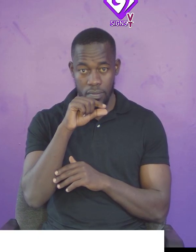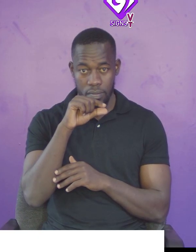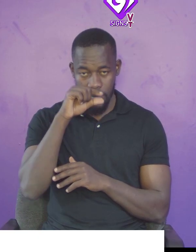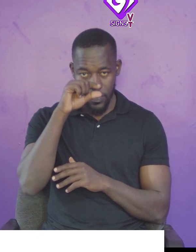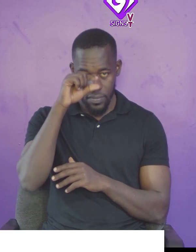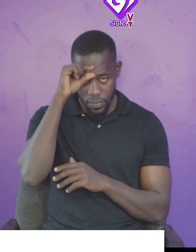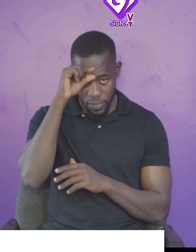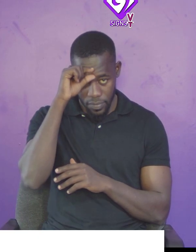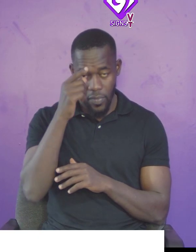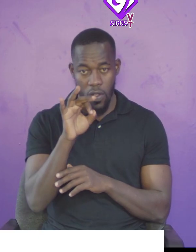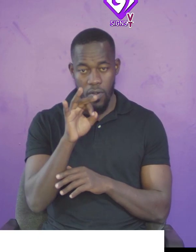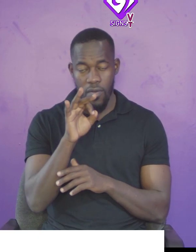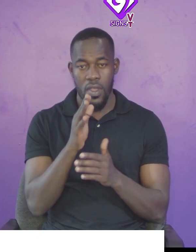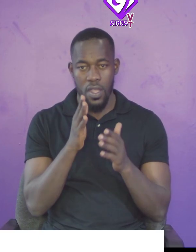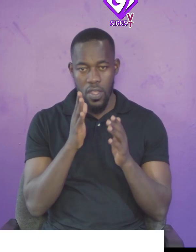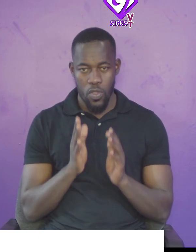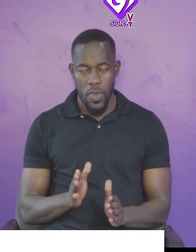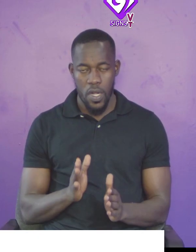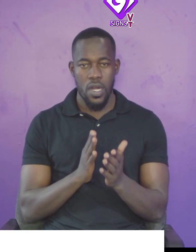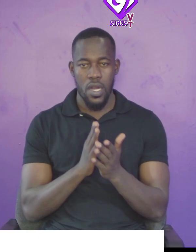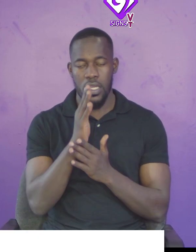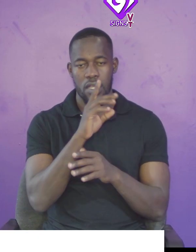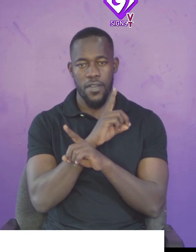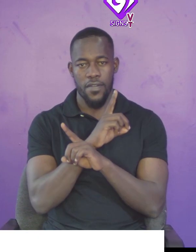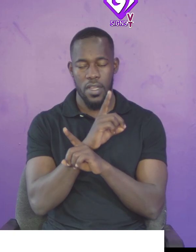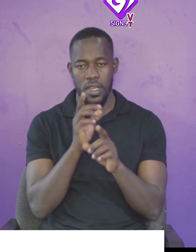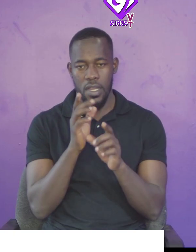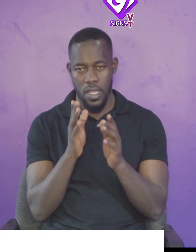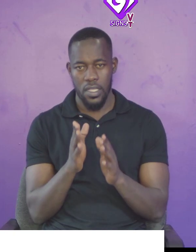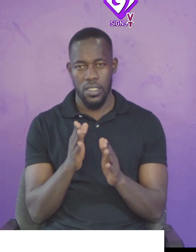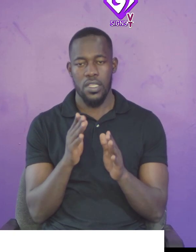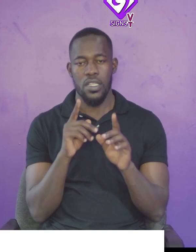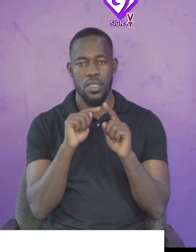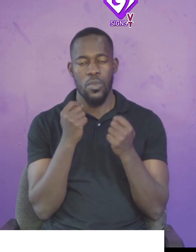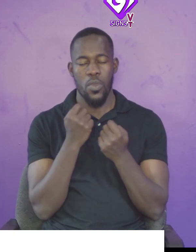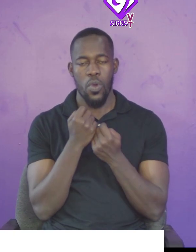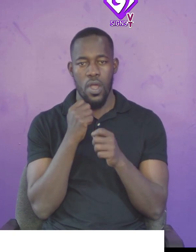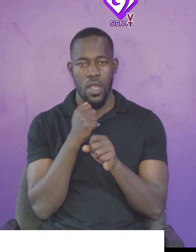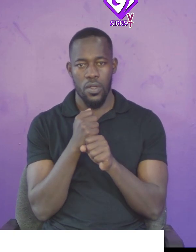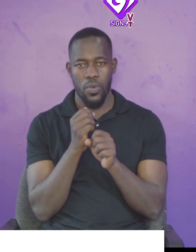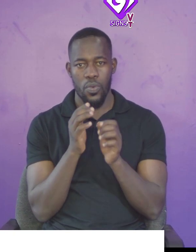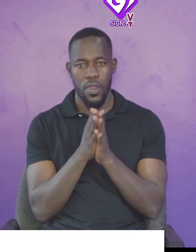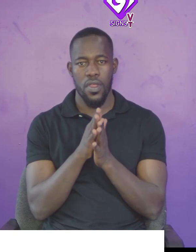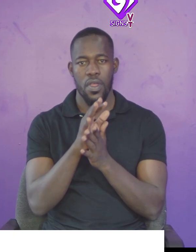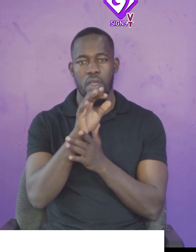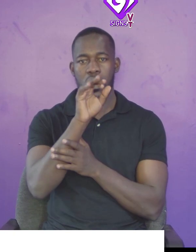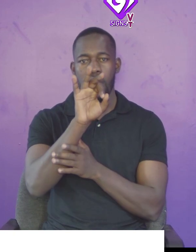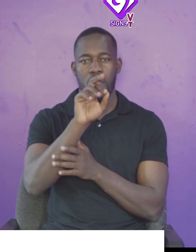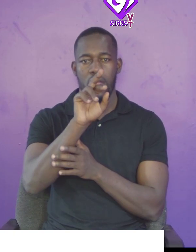of Human Rights Defenders, a collaborative effort with the Frederick